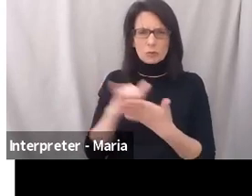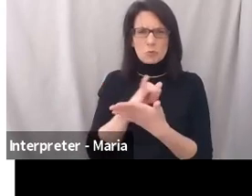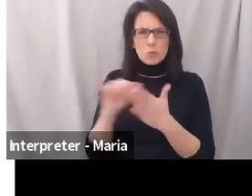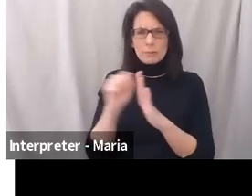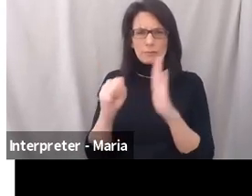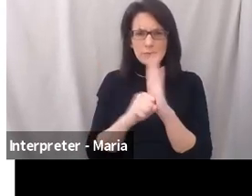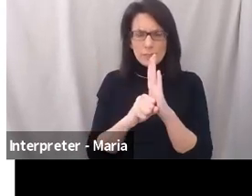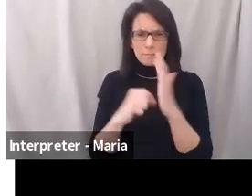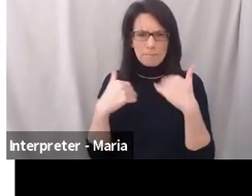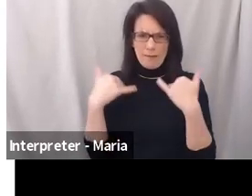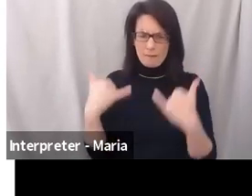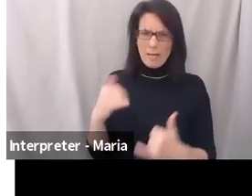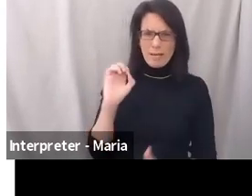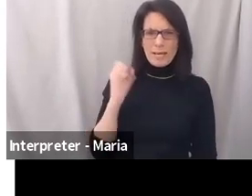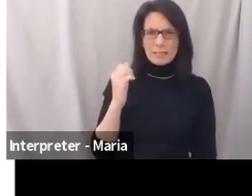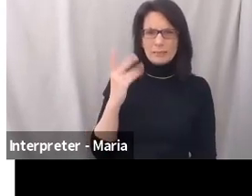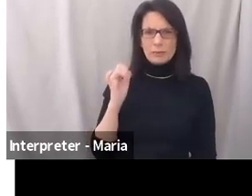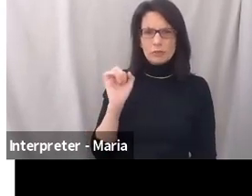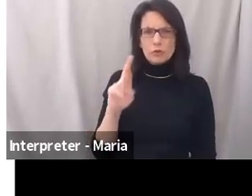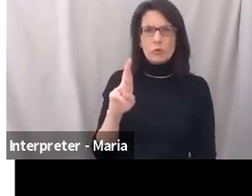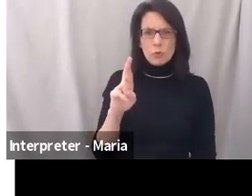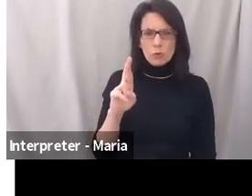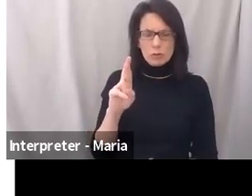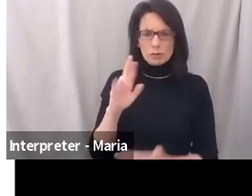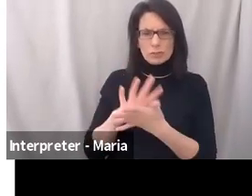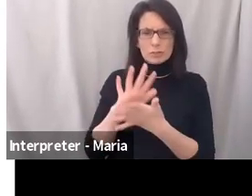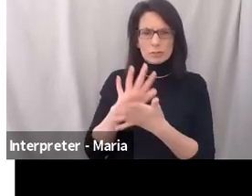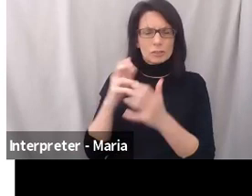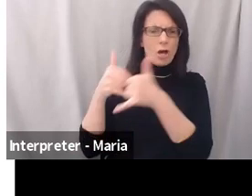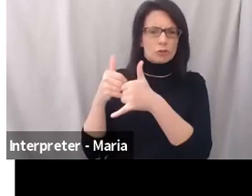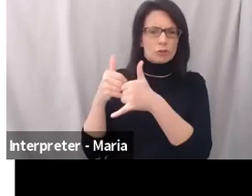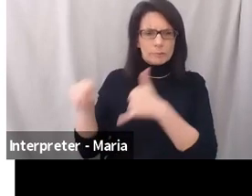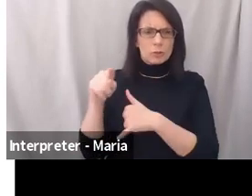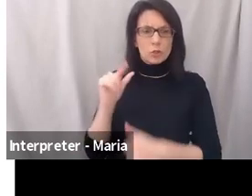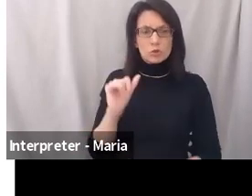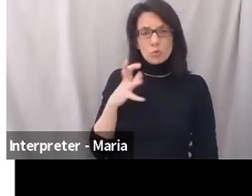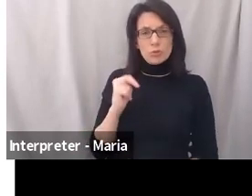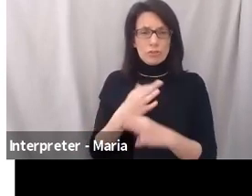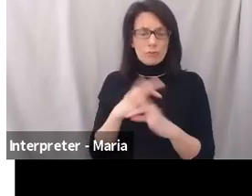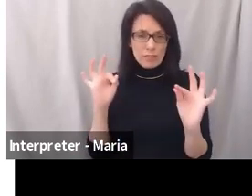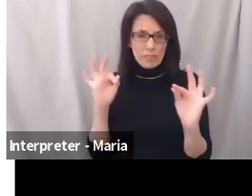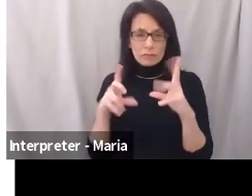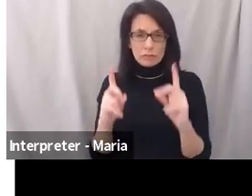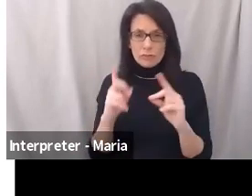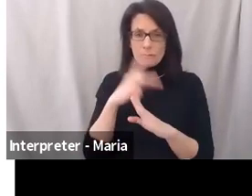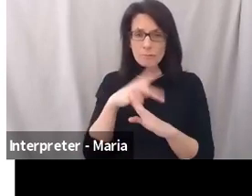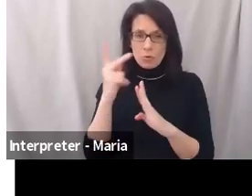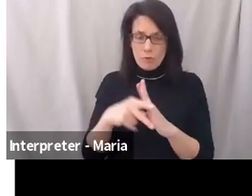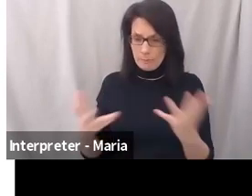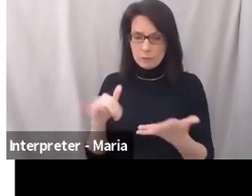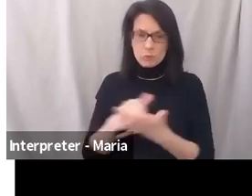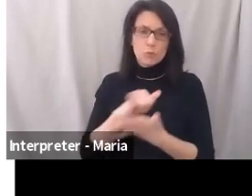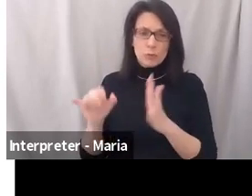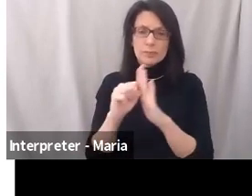the Excelsior a scholarship. That is a tuition-free education program